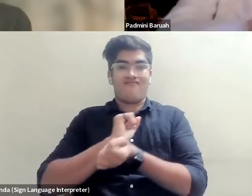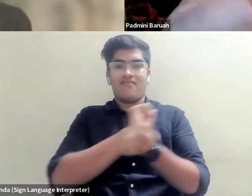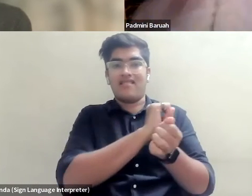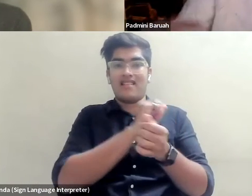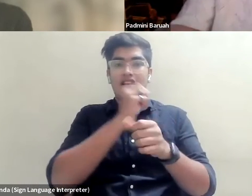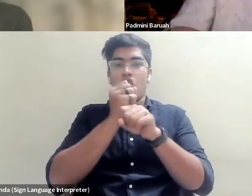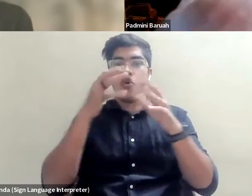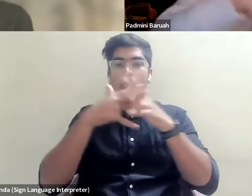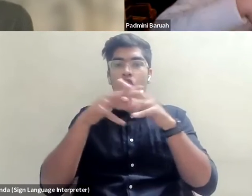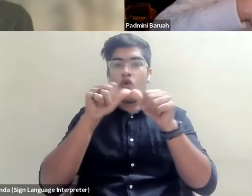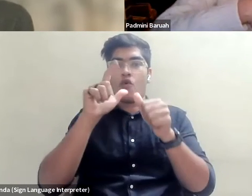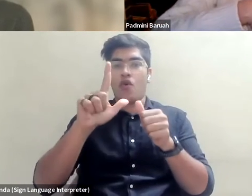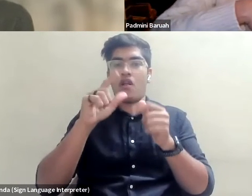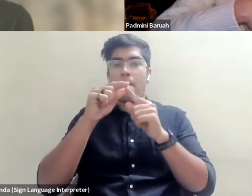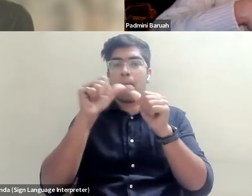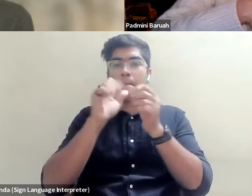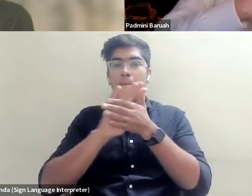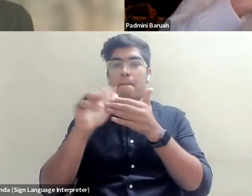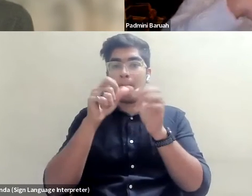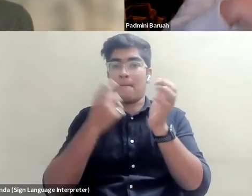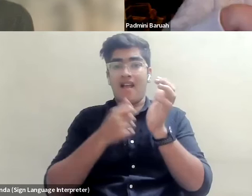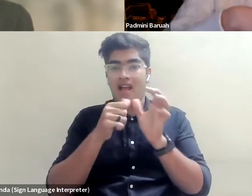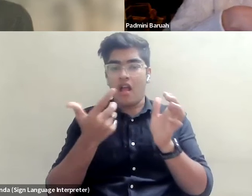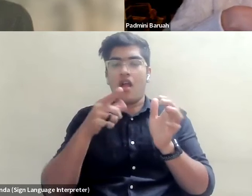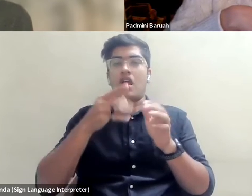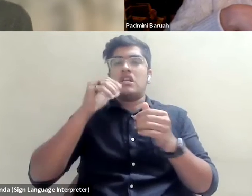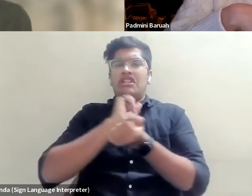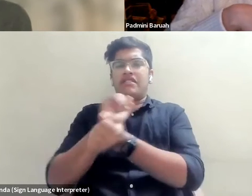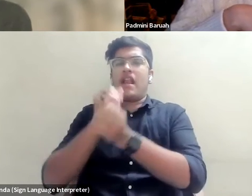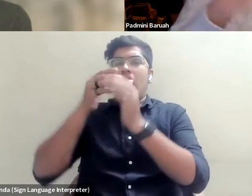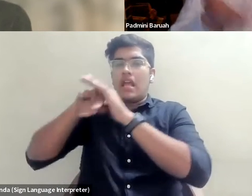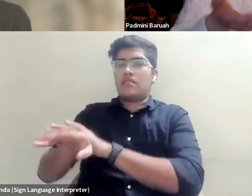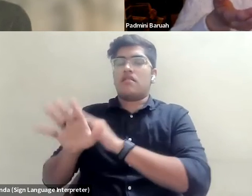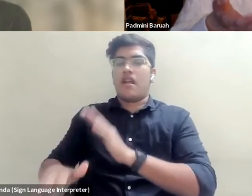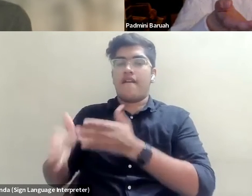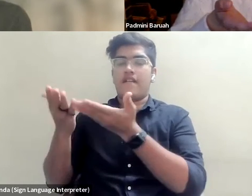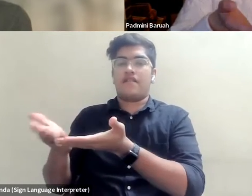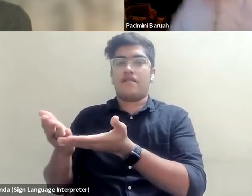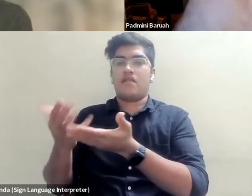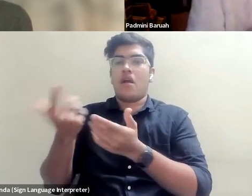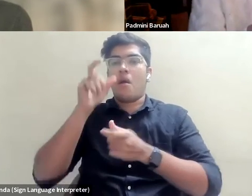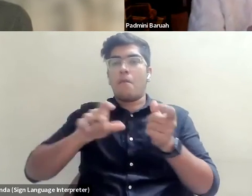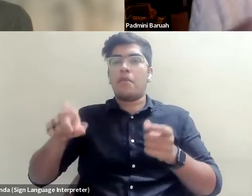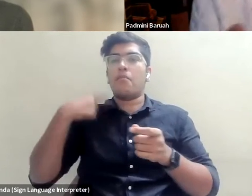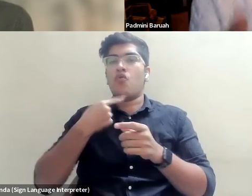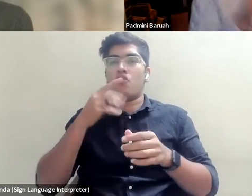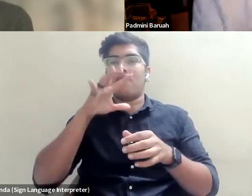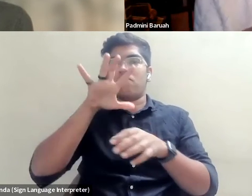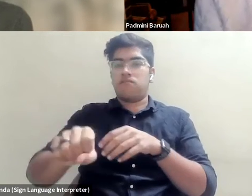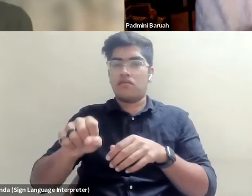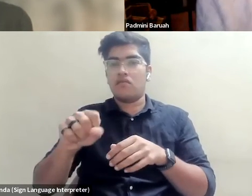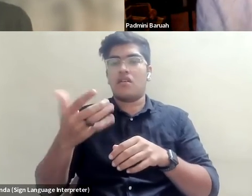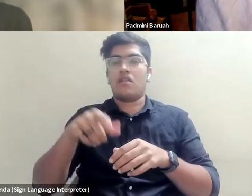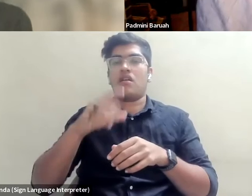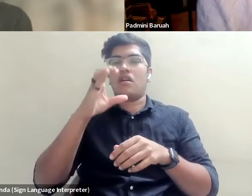whatever, detention centers are inside jails. So the people who get arrested for this civil offense, because